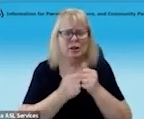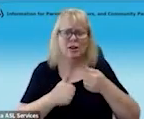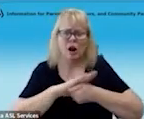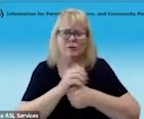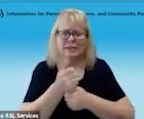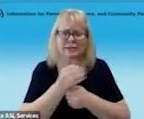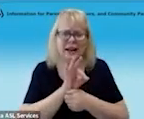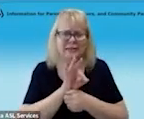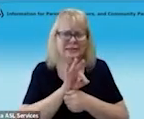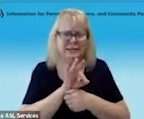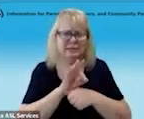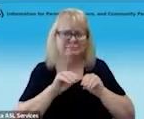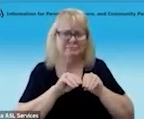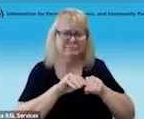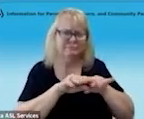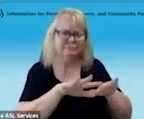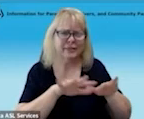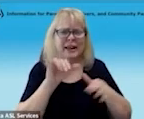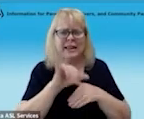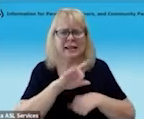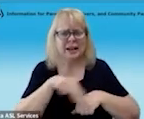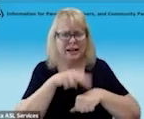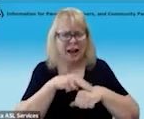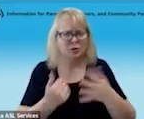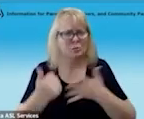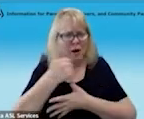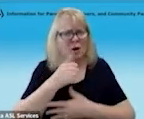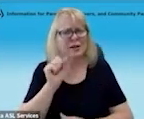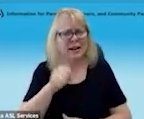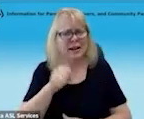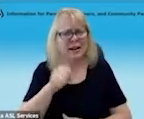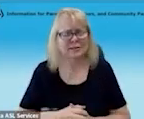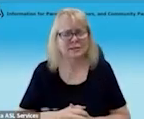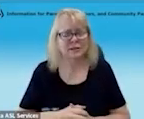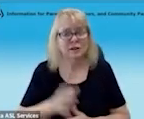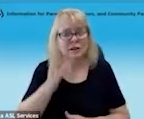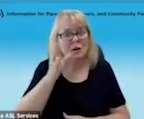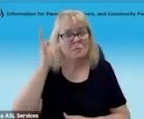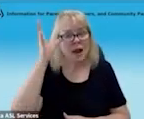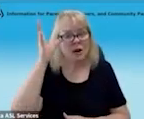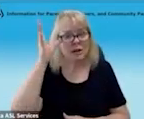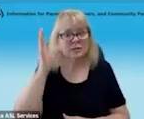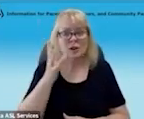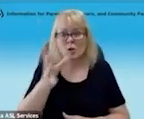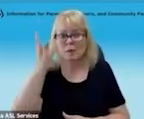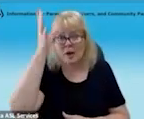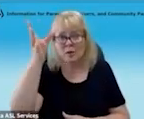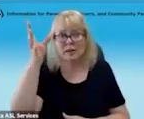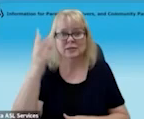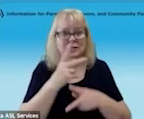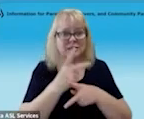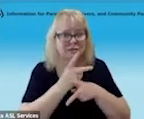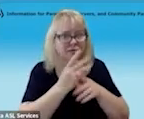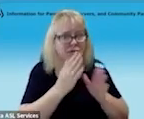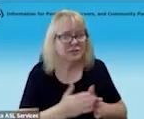Parents, grandparents, caretakers, community-based organizations and institutions that